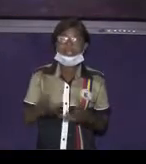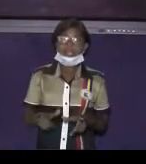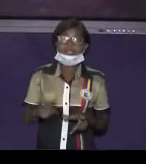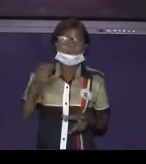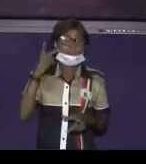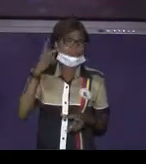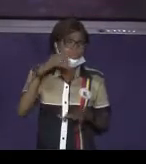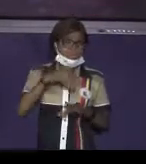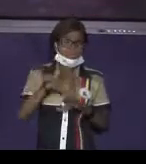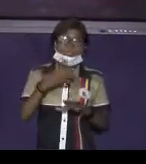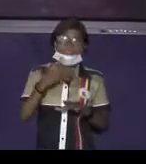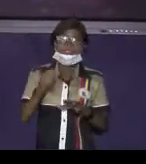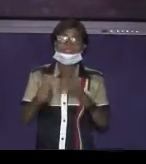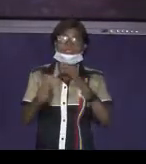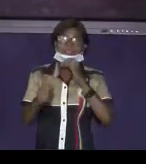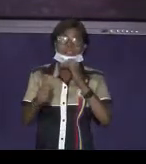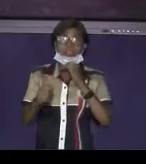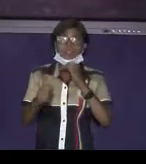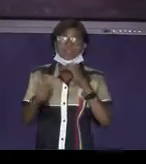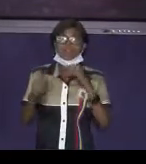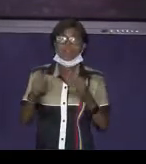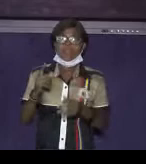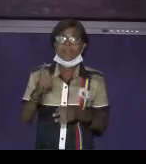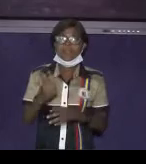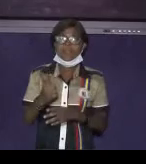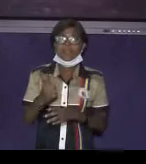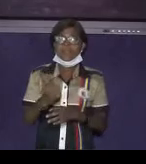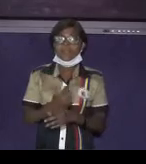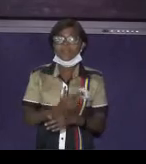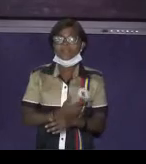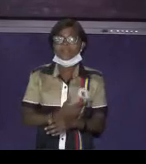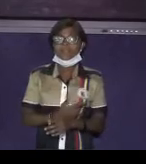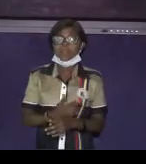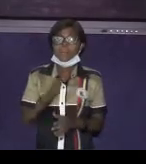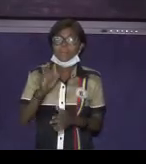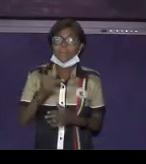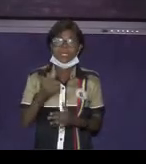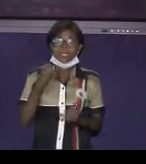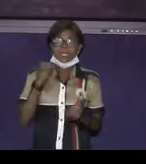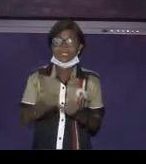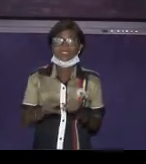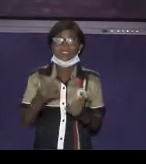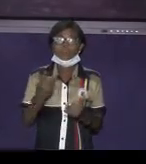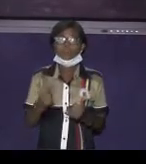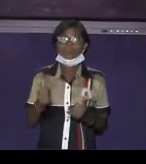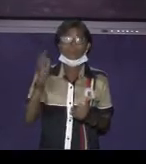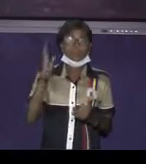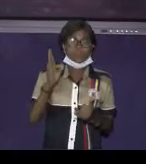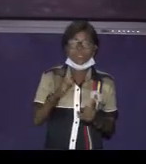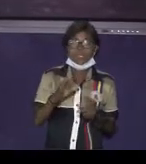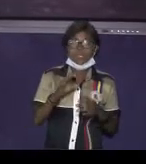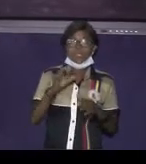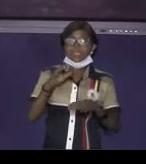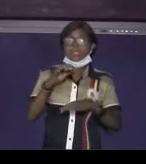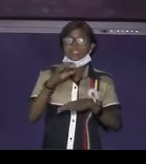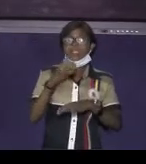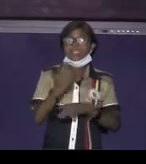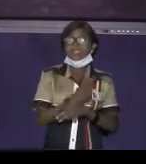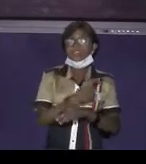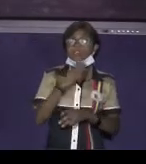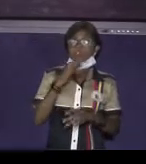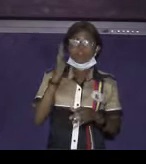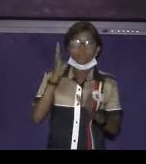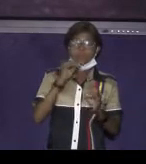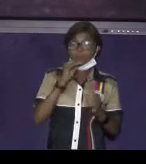learning objectives. By the end of the lesson, you should be able to explain what distribution of animals